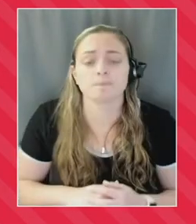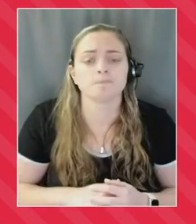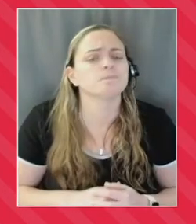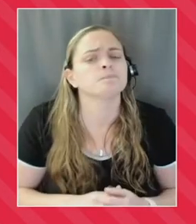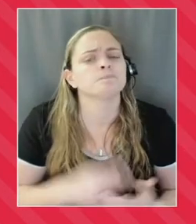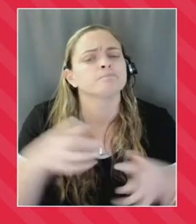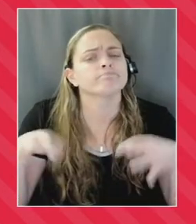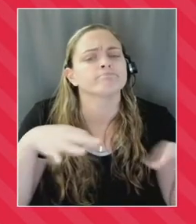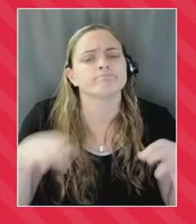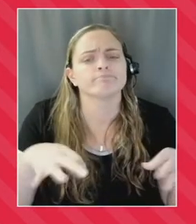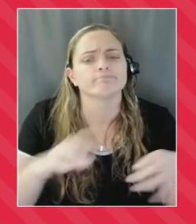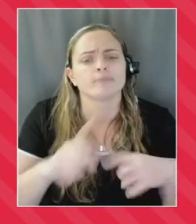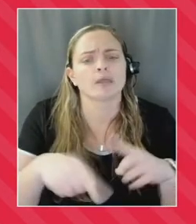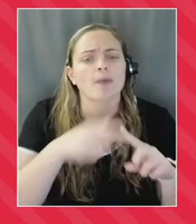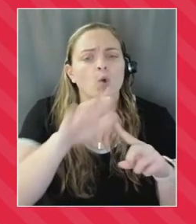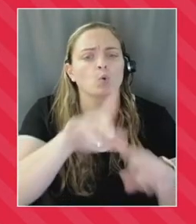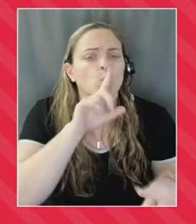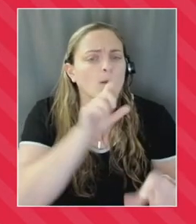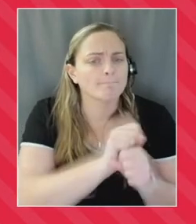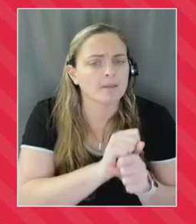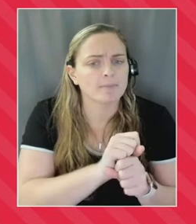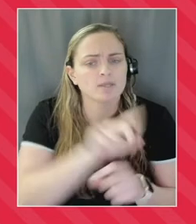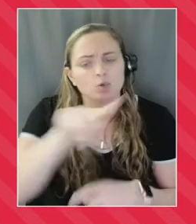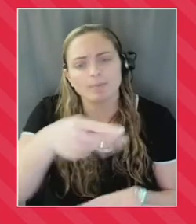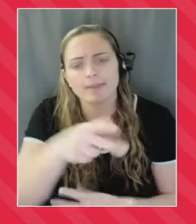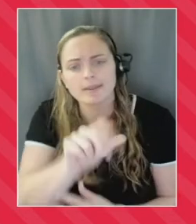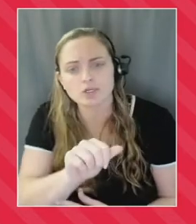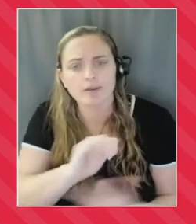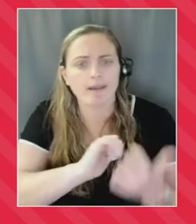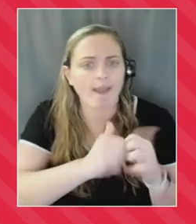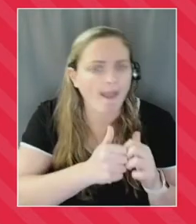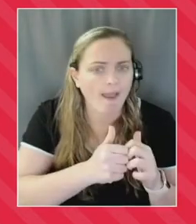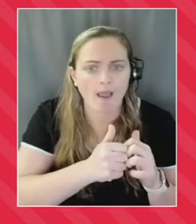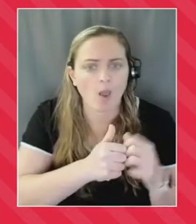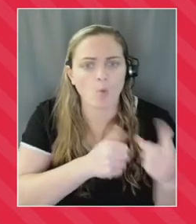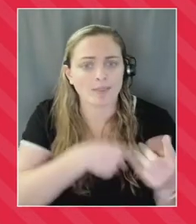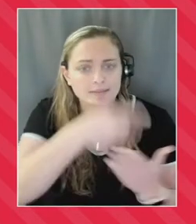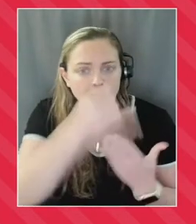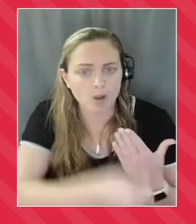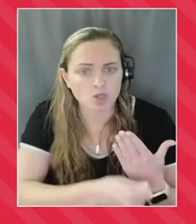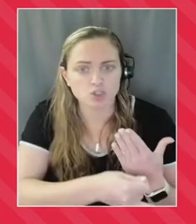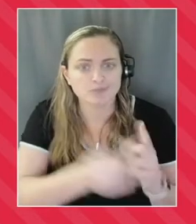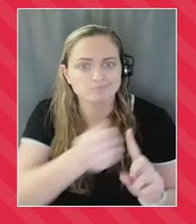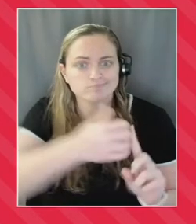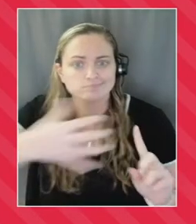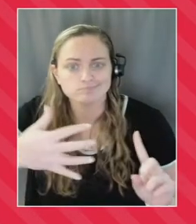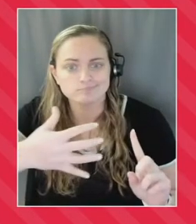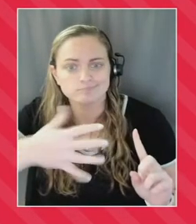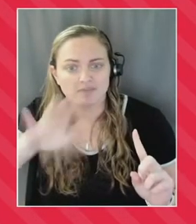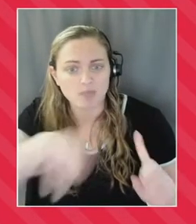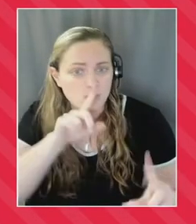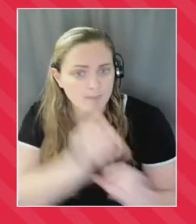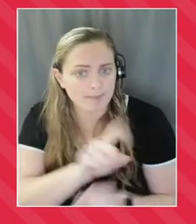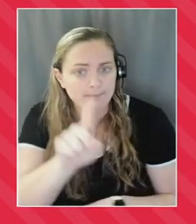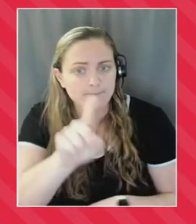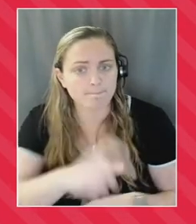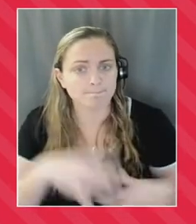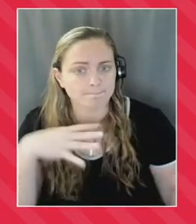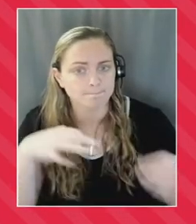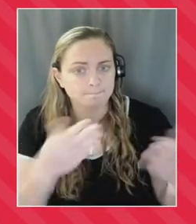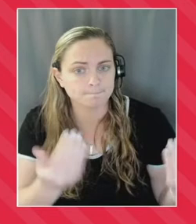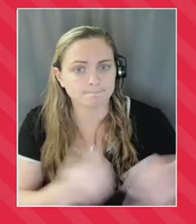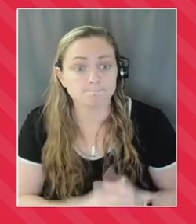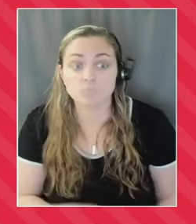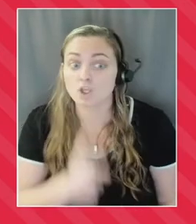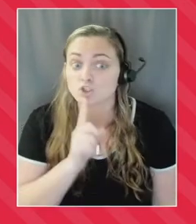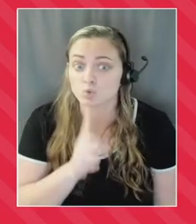bit about your commitment to PHA and how this project is an extension of that commitment? Sure.